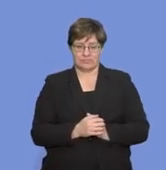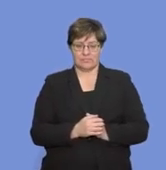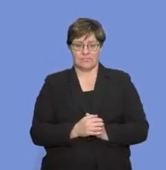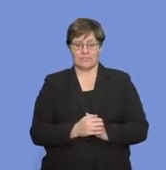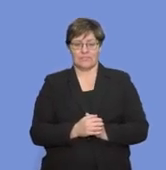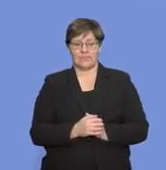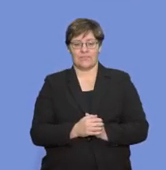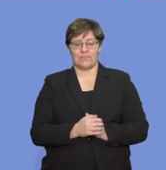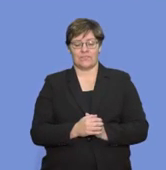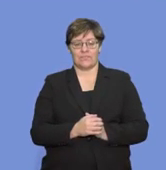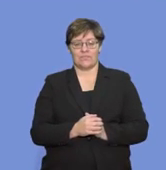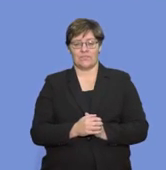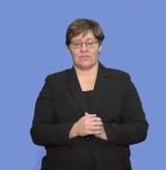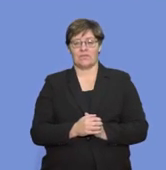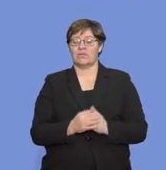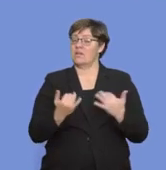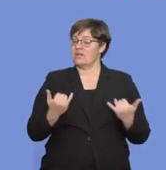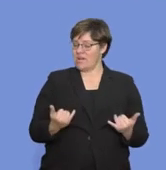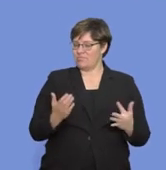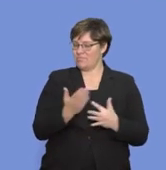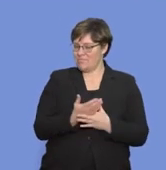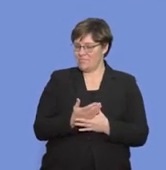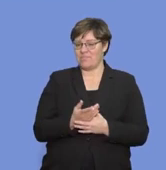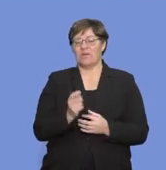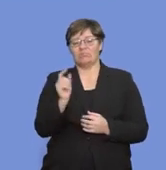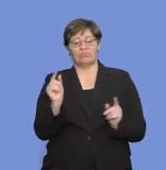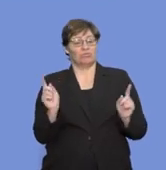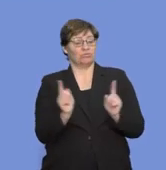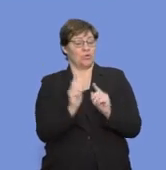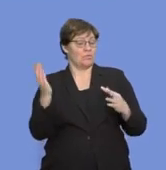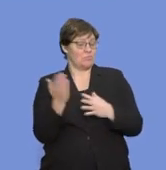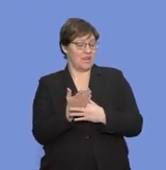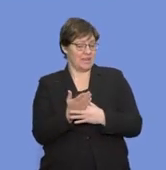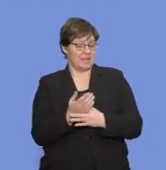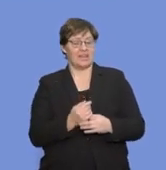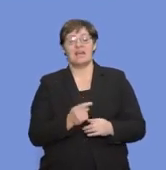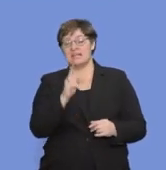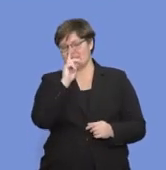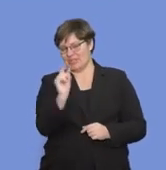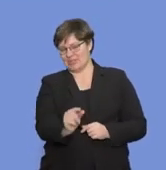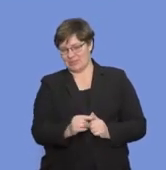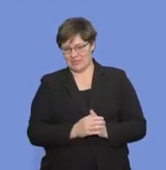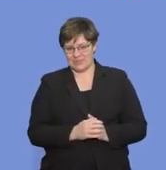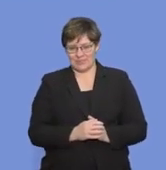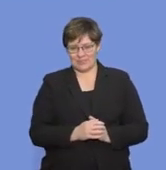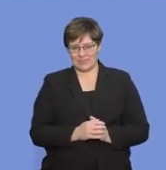Can't remember. Okay, so we're going to stop there for now, and we're going to take a short break,